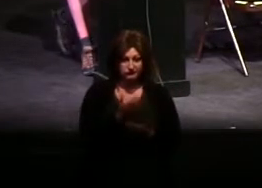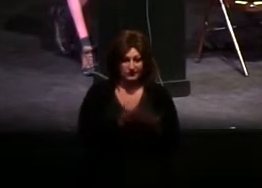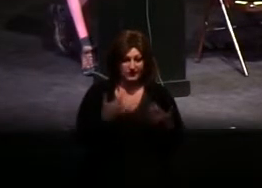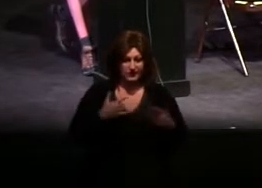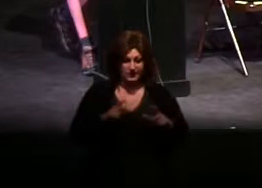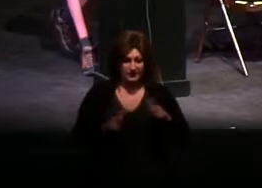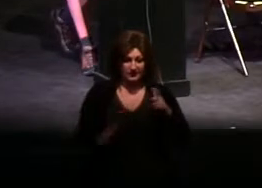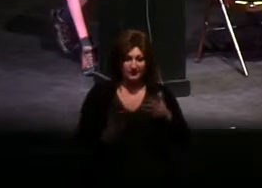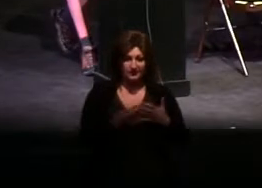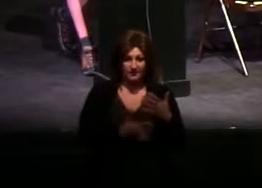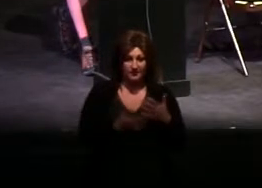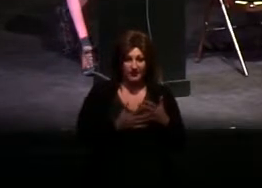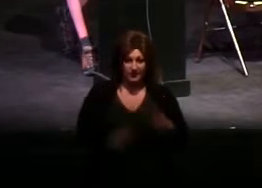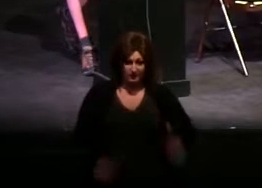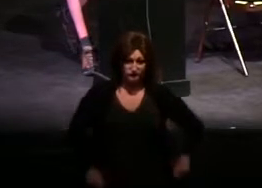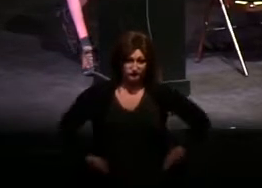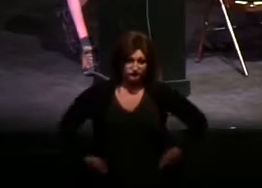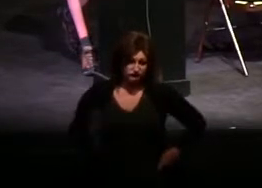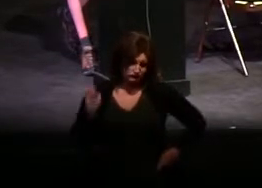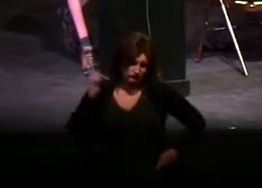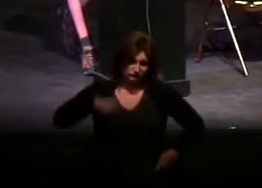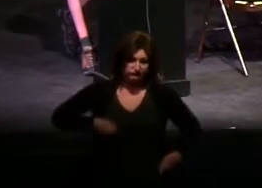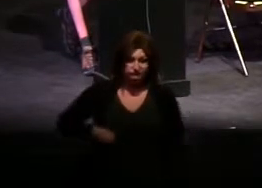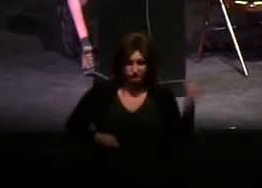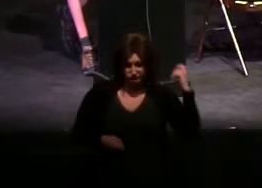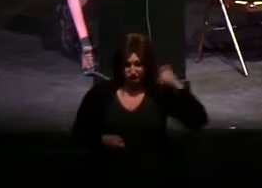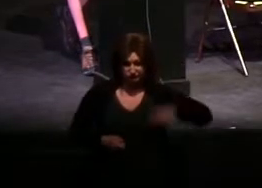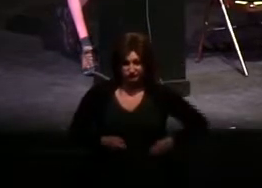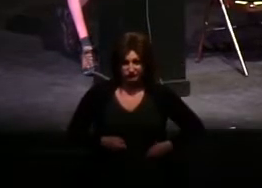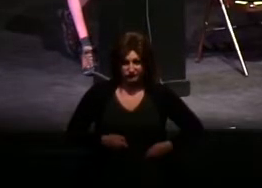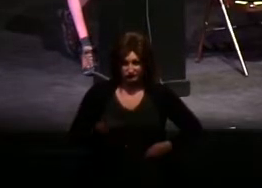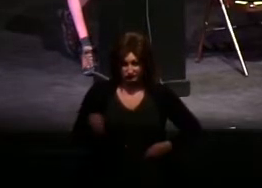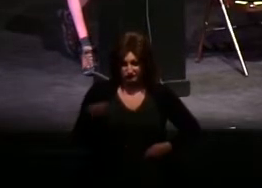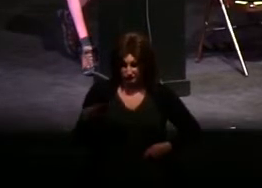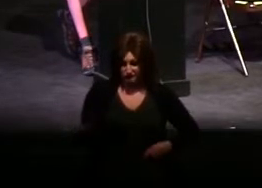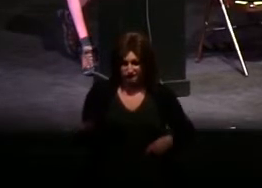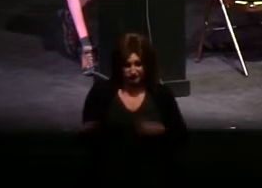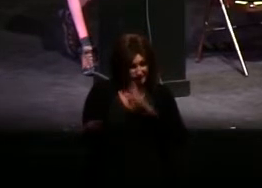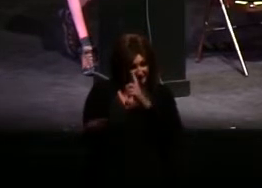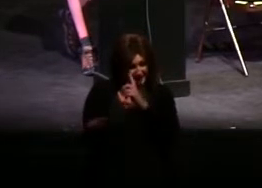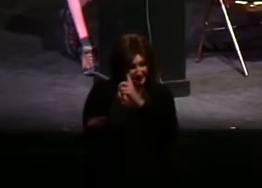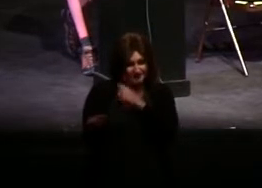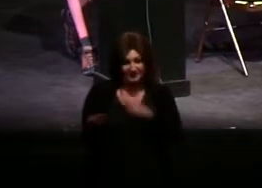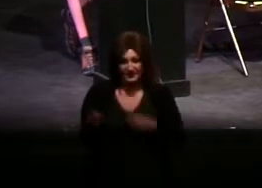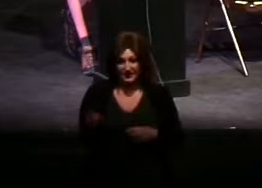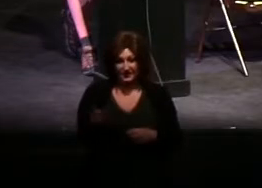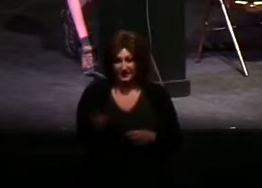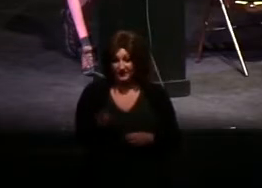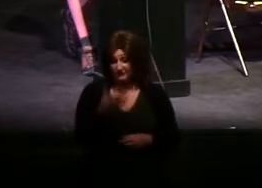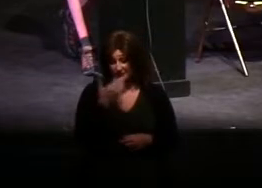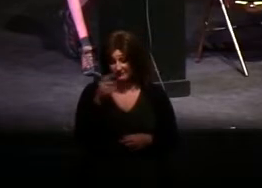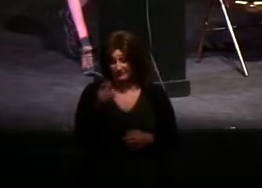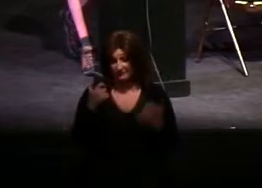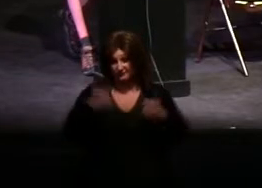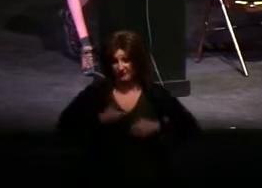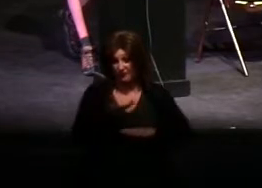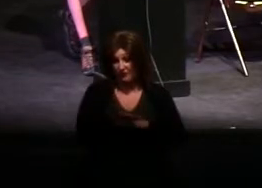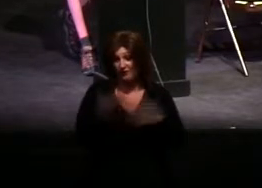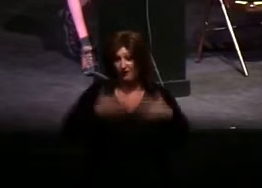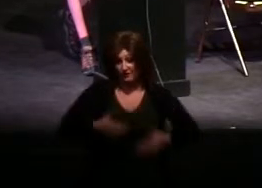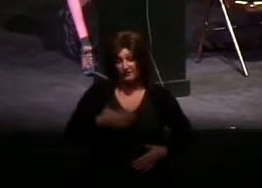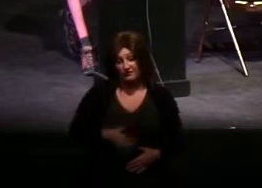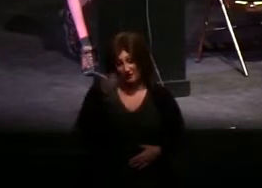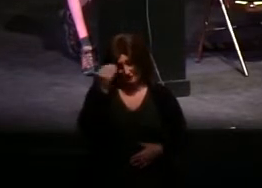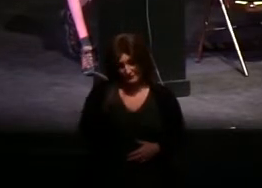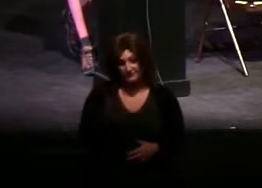oversized blood-stained jeans overalls from a hook and handed them to Keita. "You'd best wear these over your clothes,"